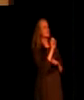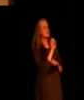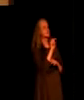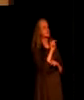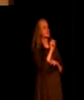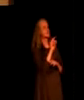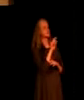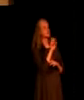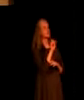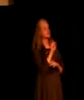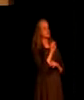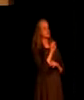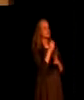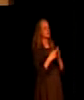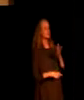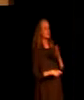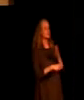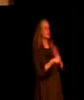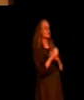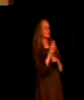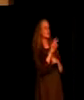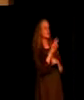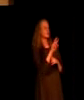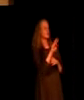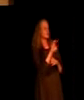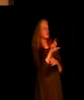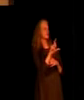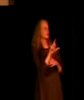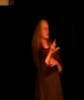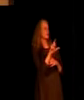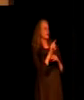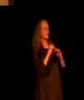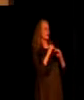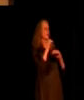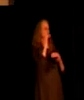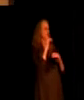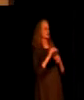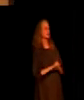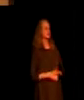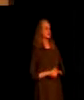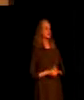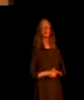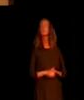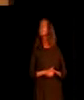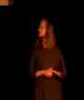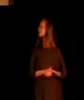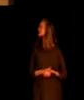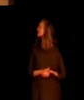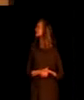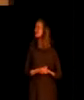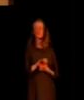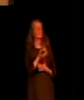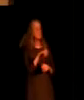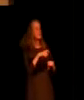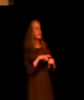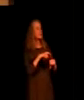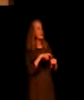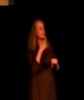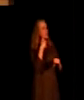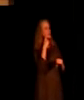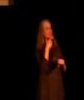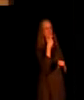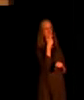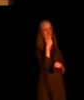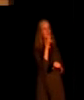It cost a couple of $1 billion for sure. And at the time, we thought that was